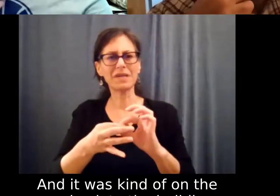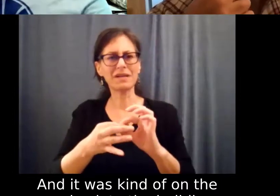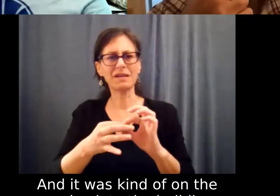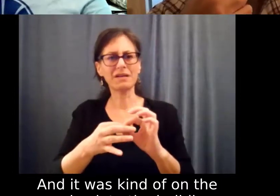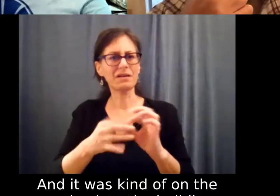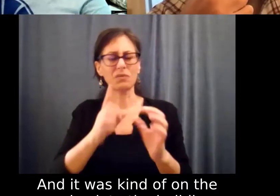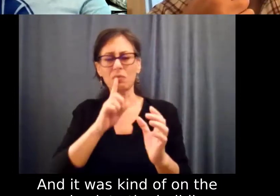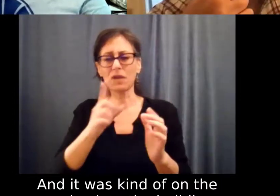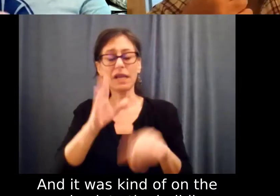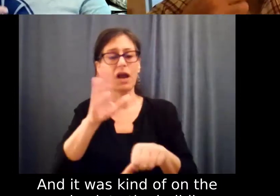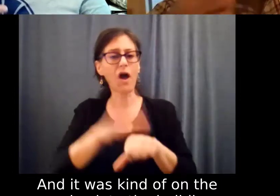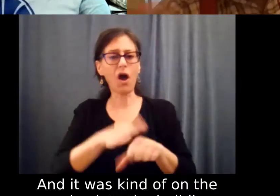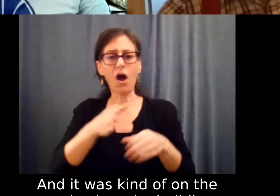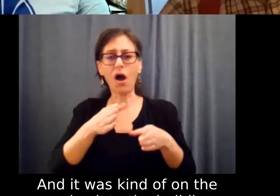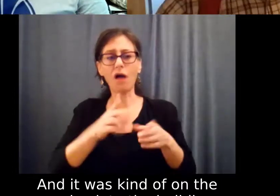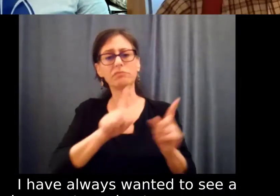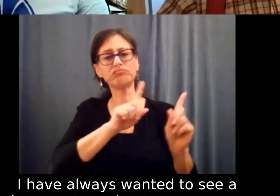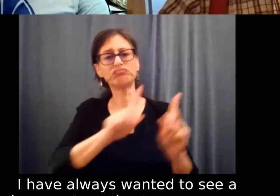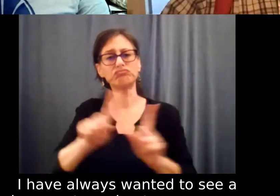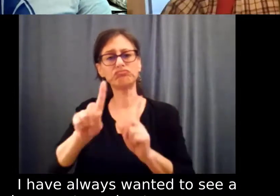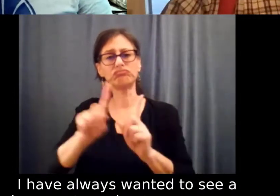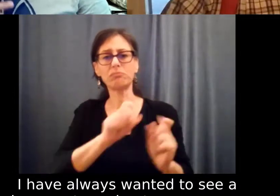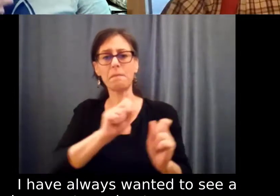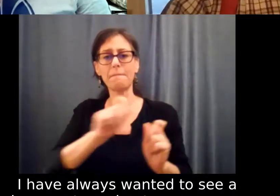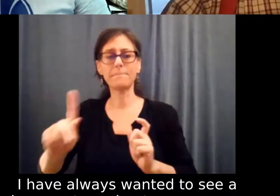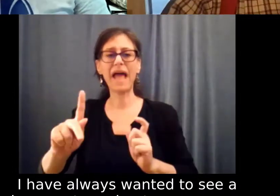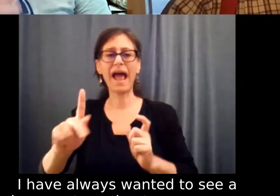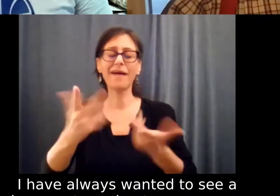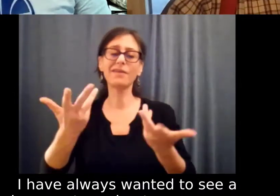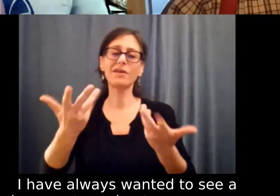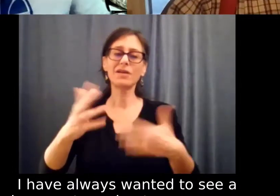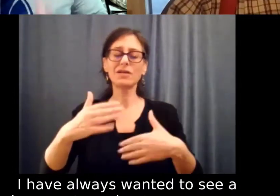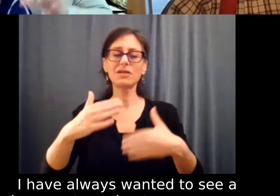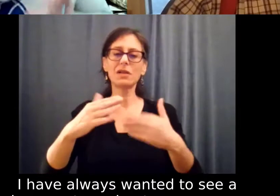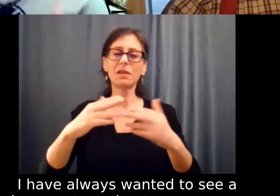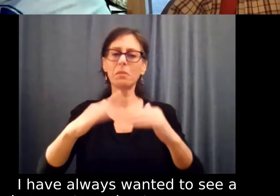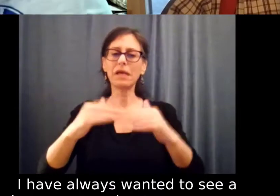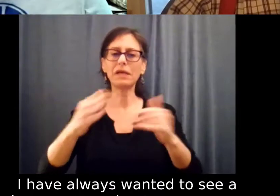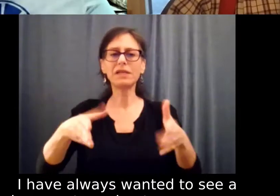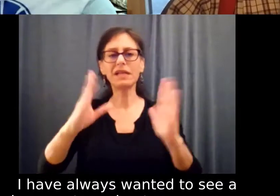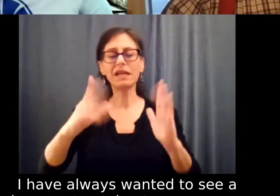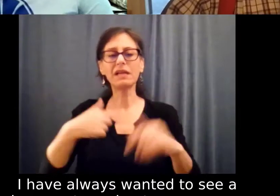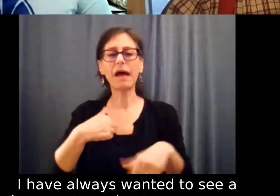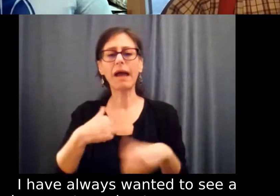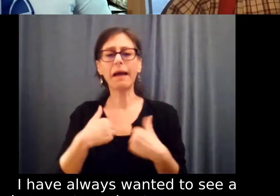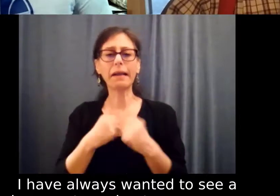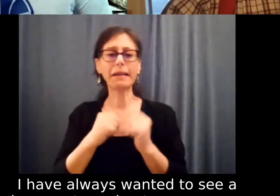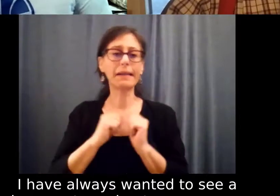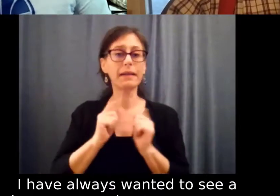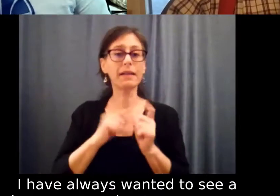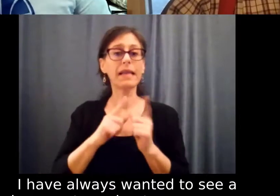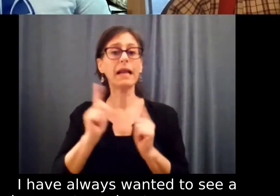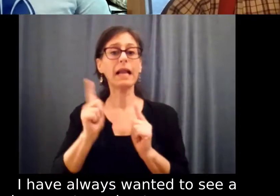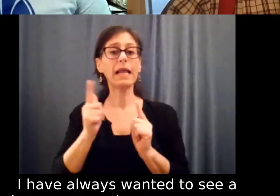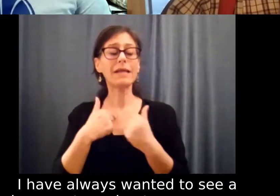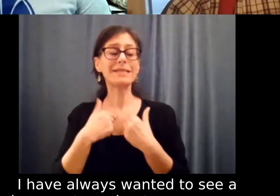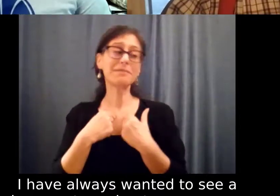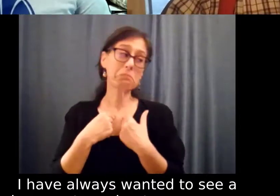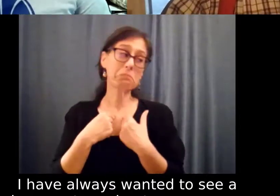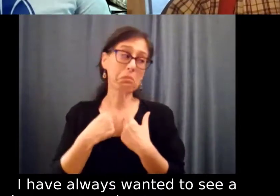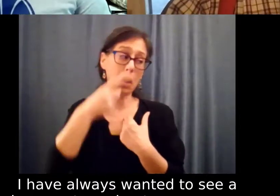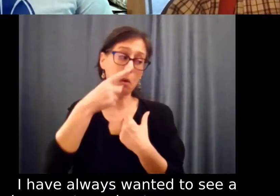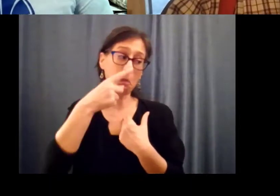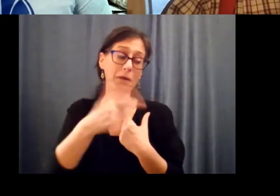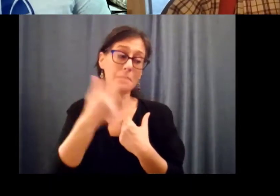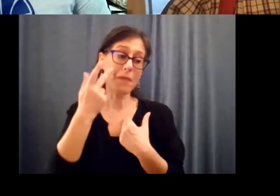of on the way back to the building, not half-heartedly, kind of like sheepishly, I kind of said, I've always wanted to see a documentary